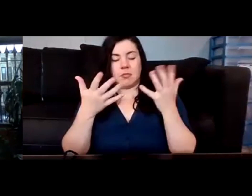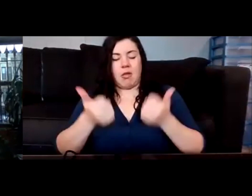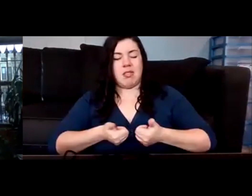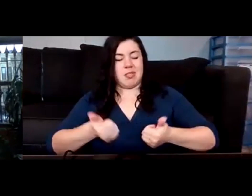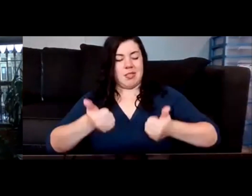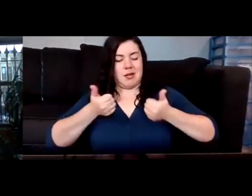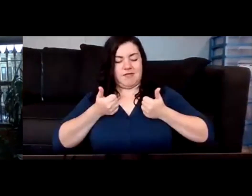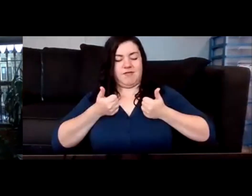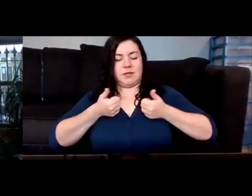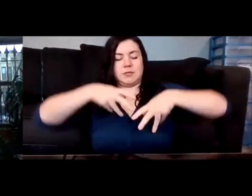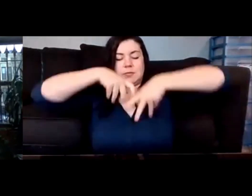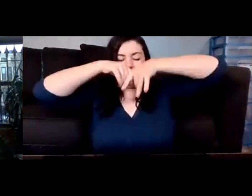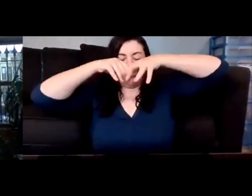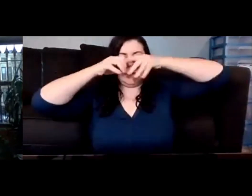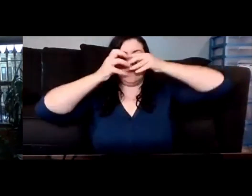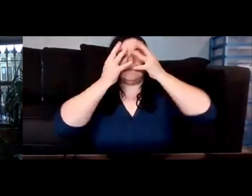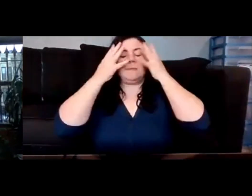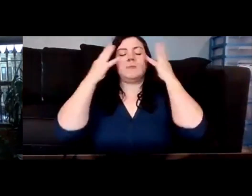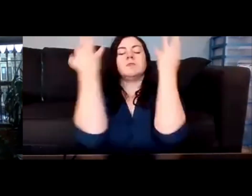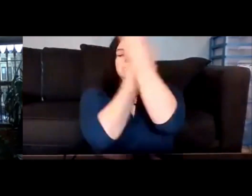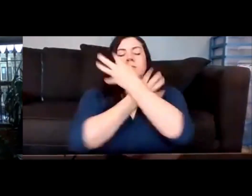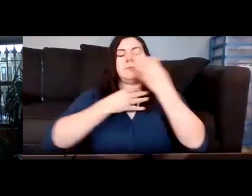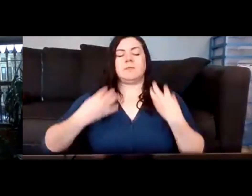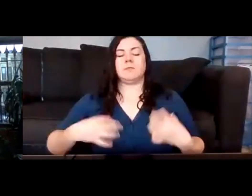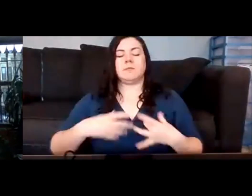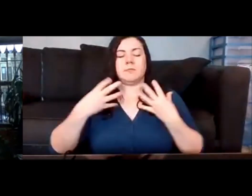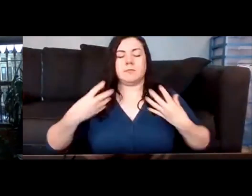traveling through you, this container of ourselves.